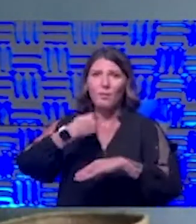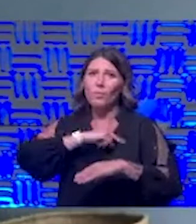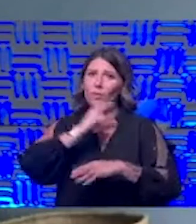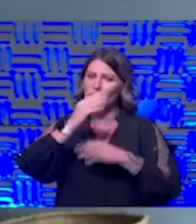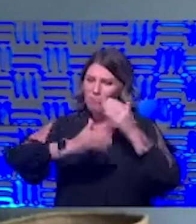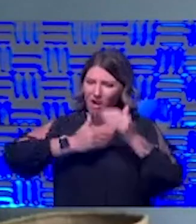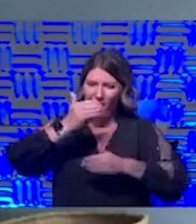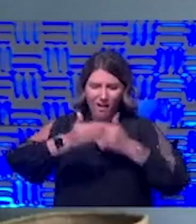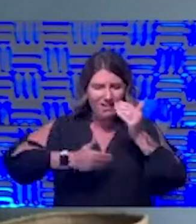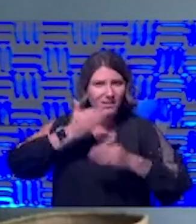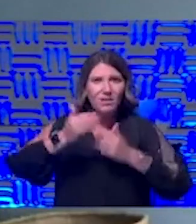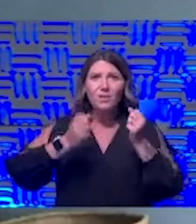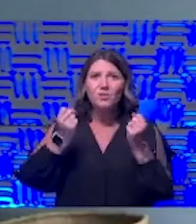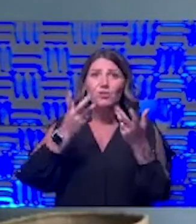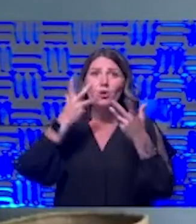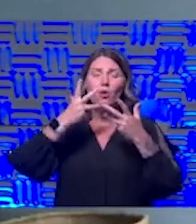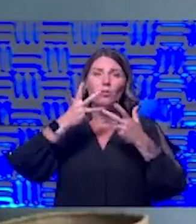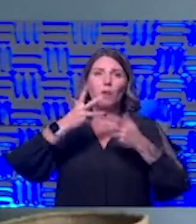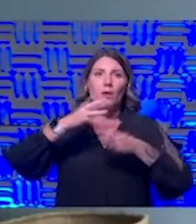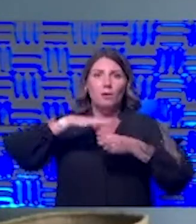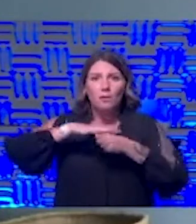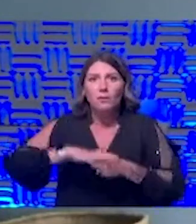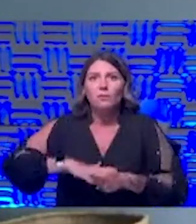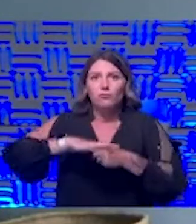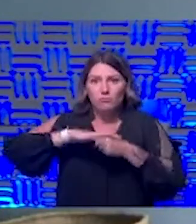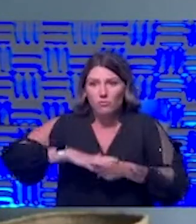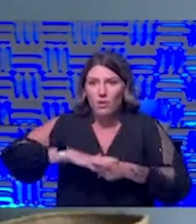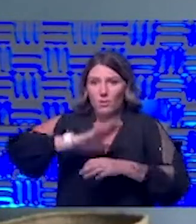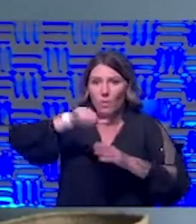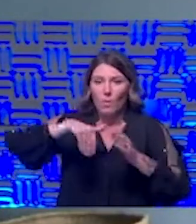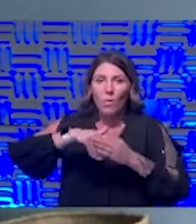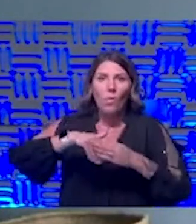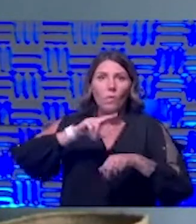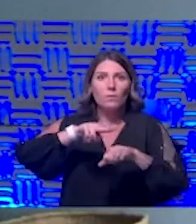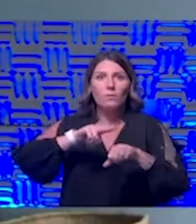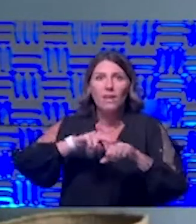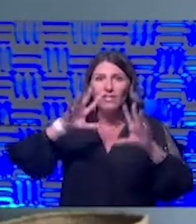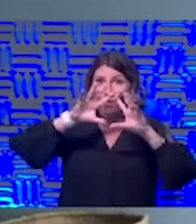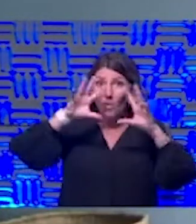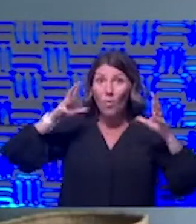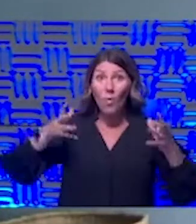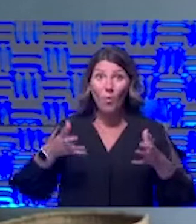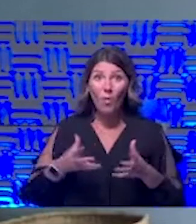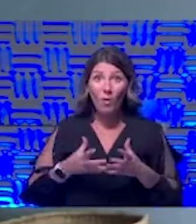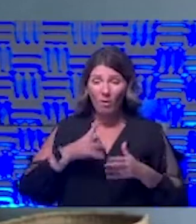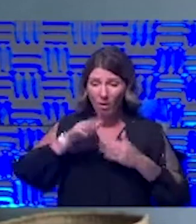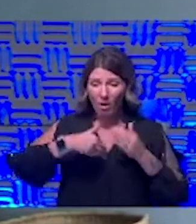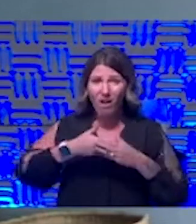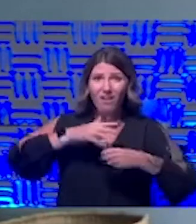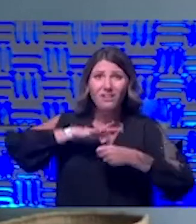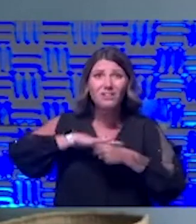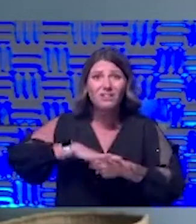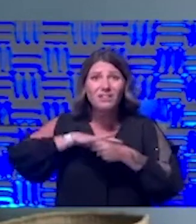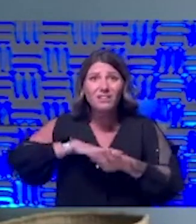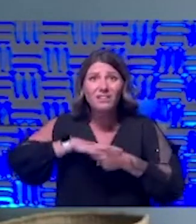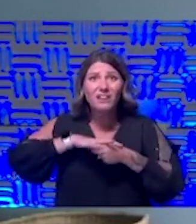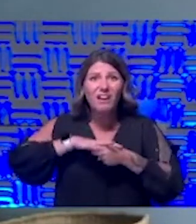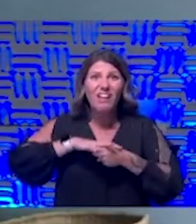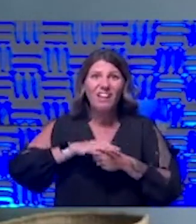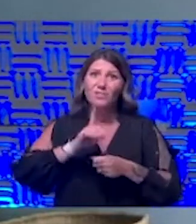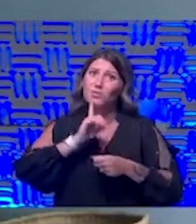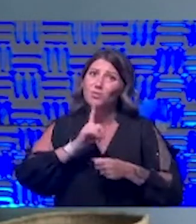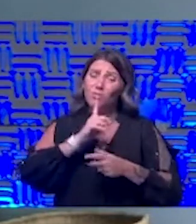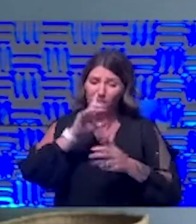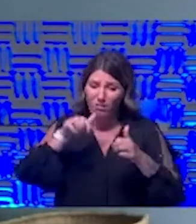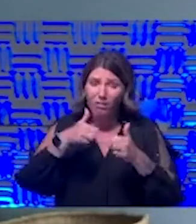so much stress as a nation, as a globe. and it's so multi-layered.